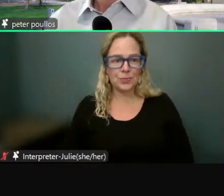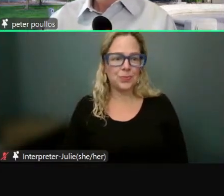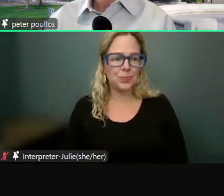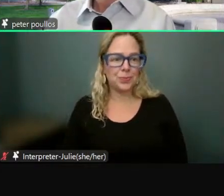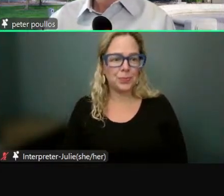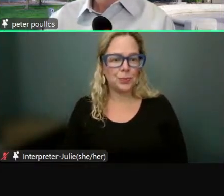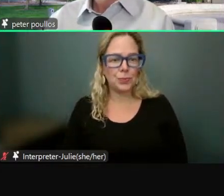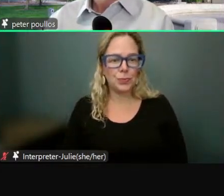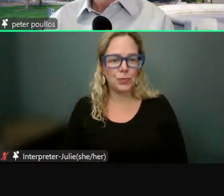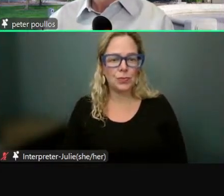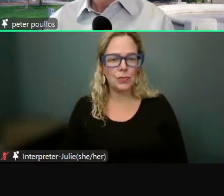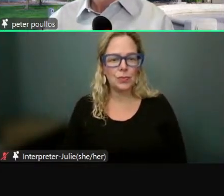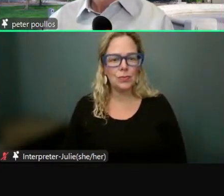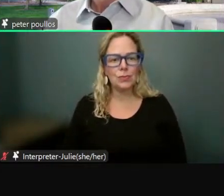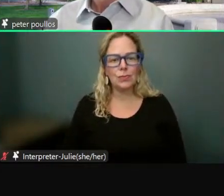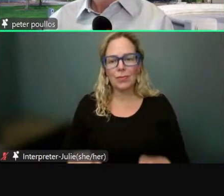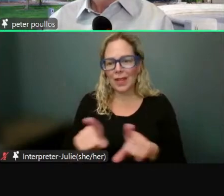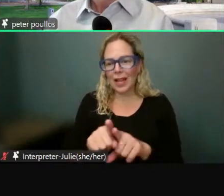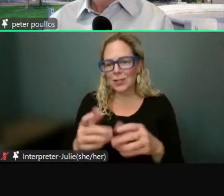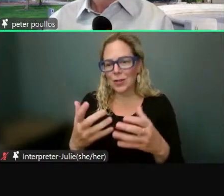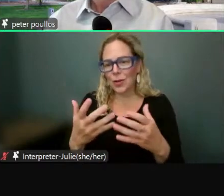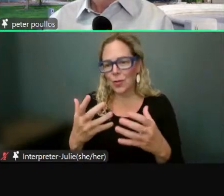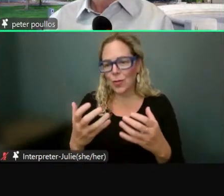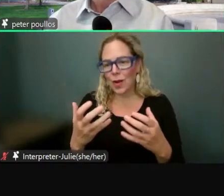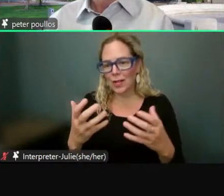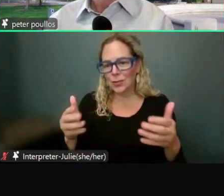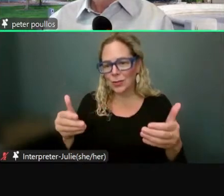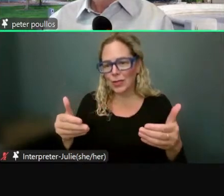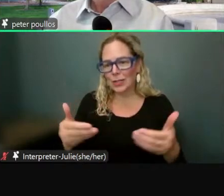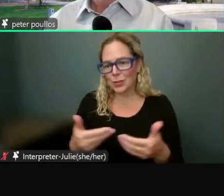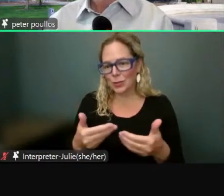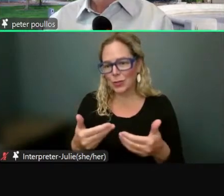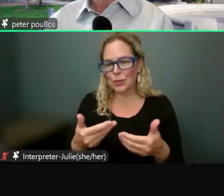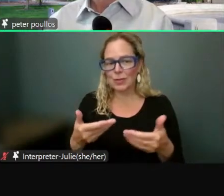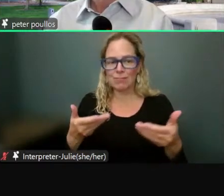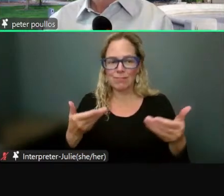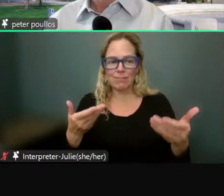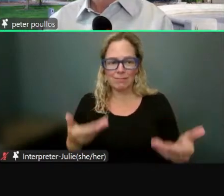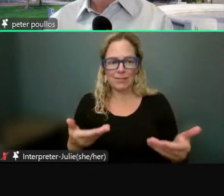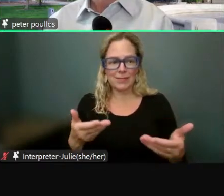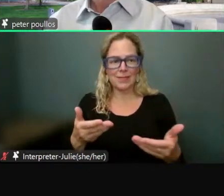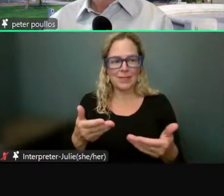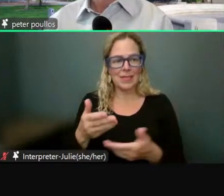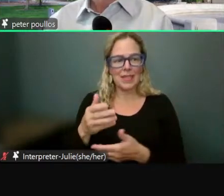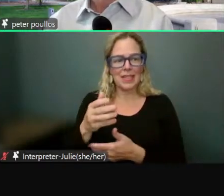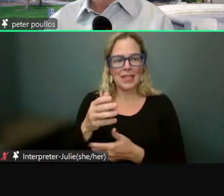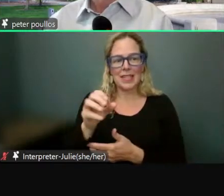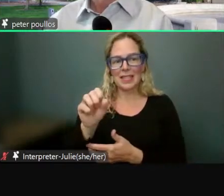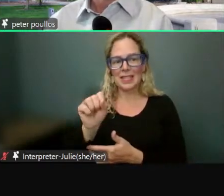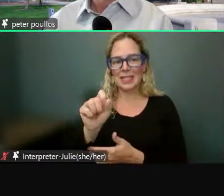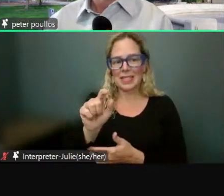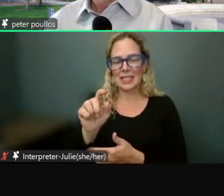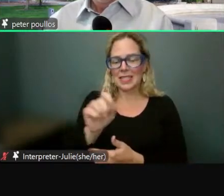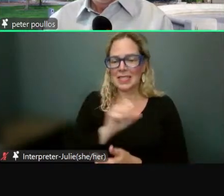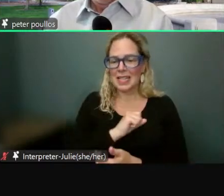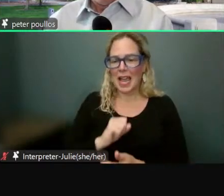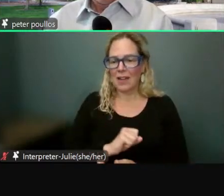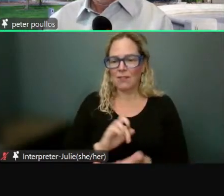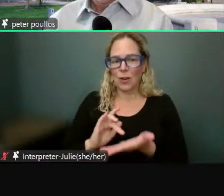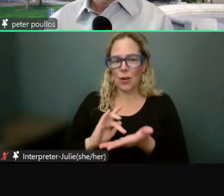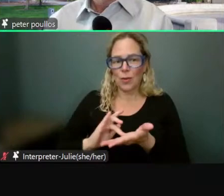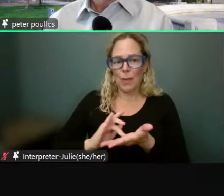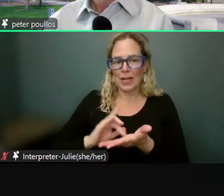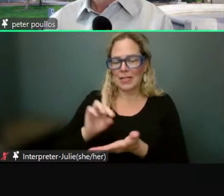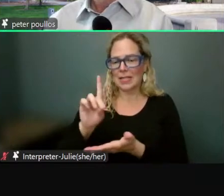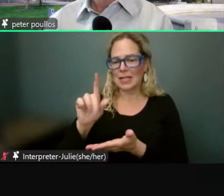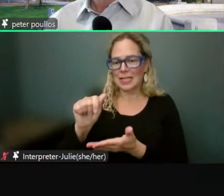I'd also like to introduce one of our new initiatives, the Stanford Medicine Disability Champions Program,